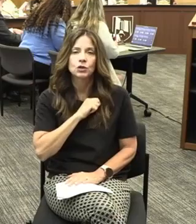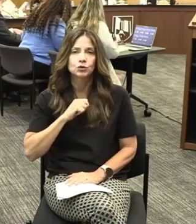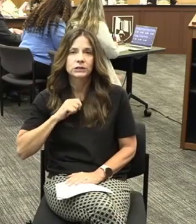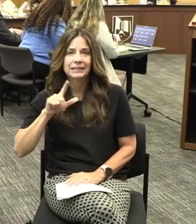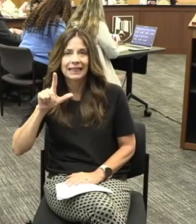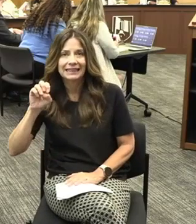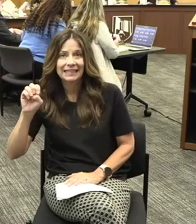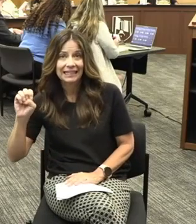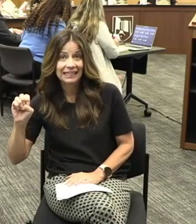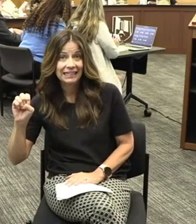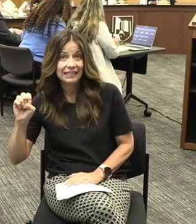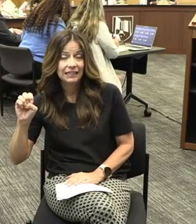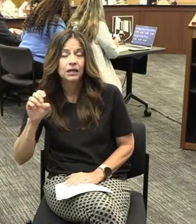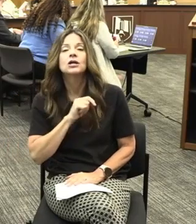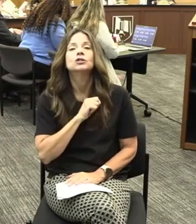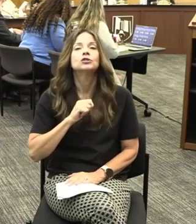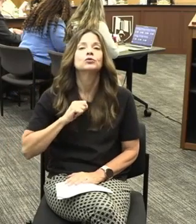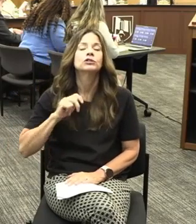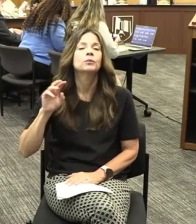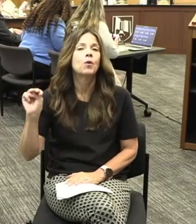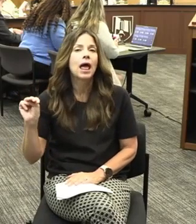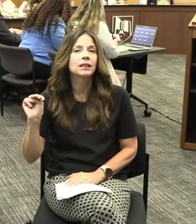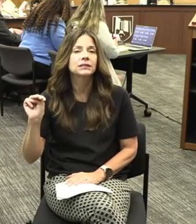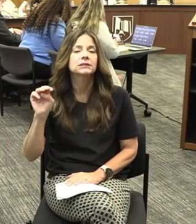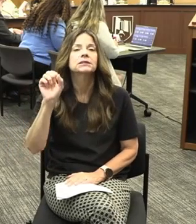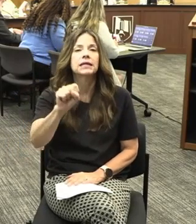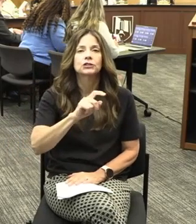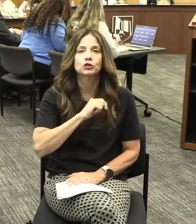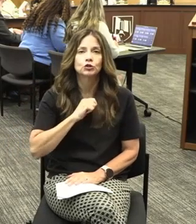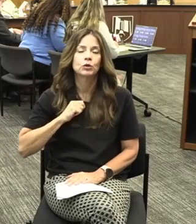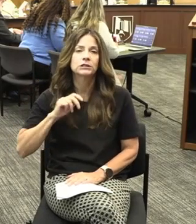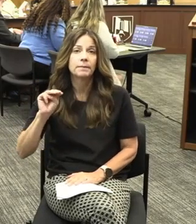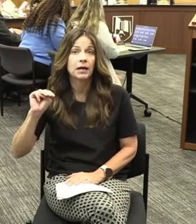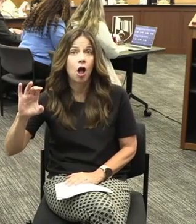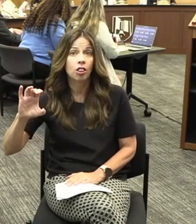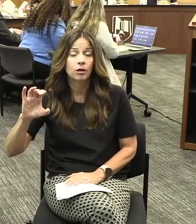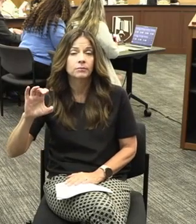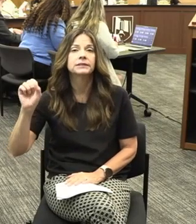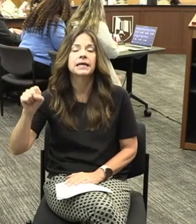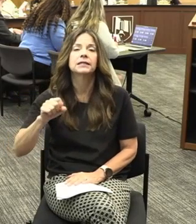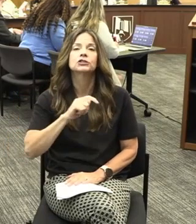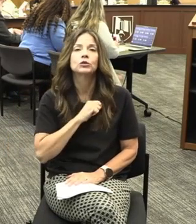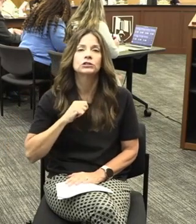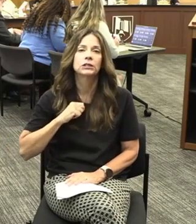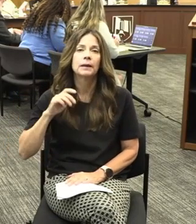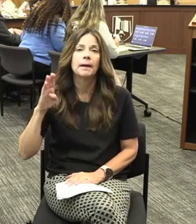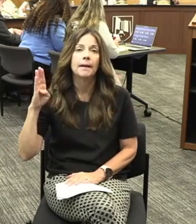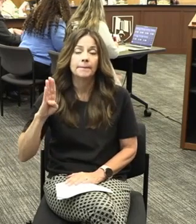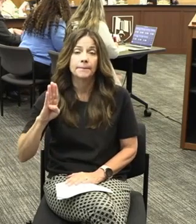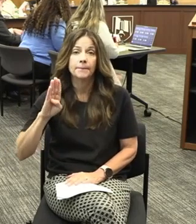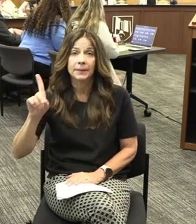Lee, trustee Morales. Yes. Trustee McCullum, Yes. trustee Budzinski, Yes. motion